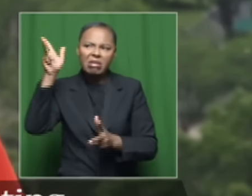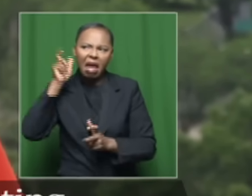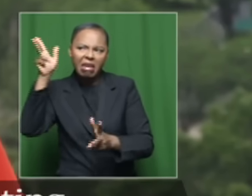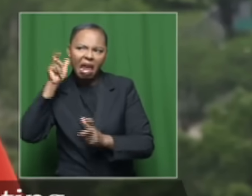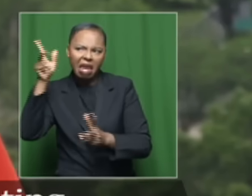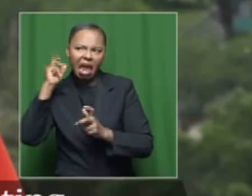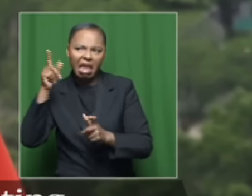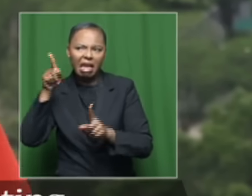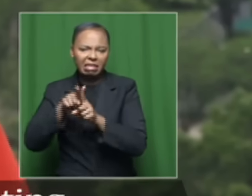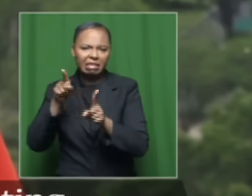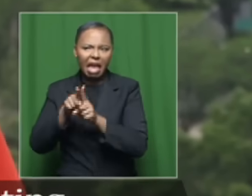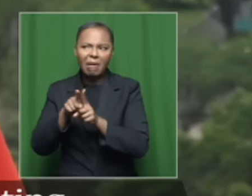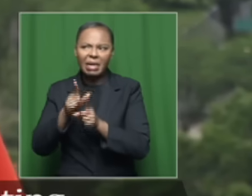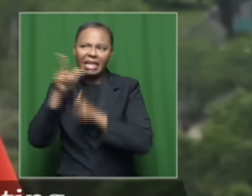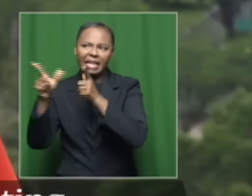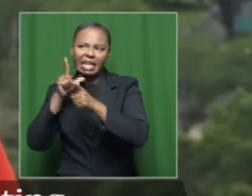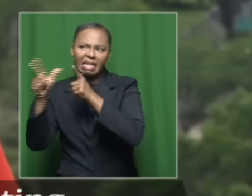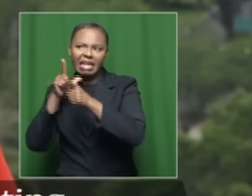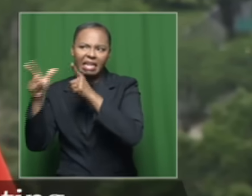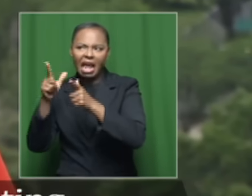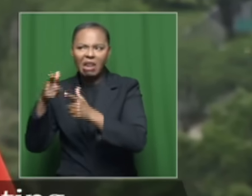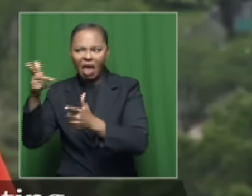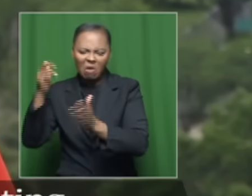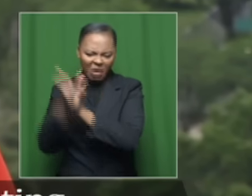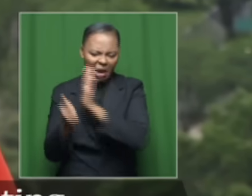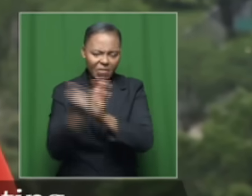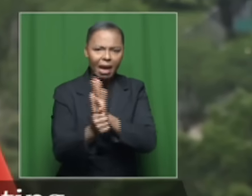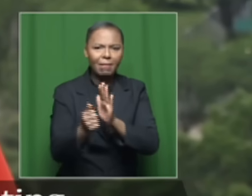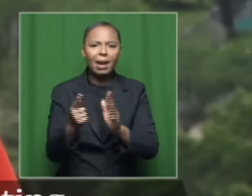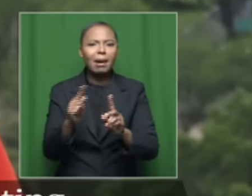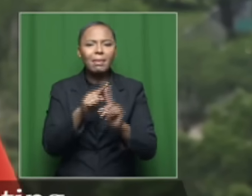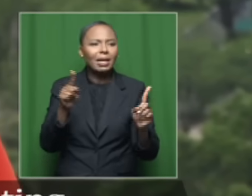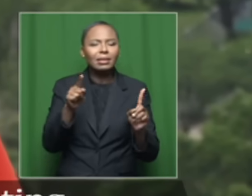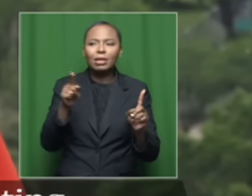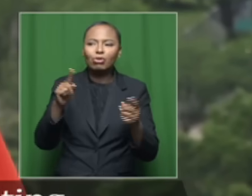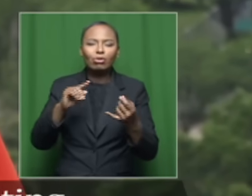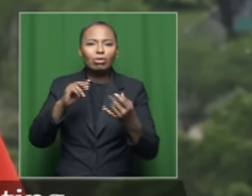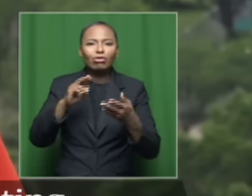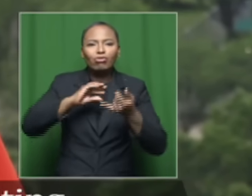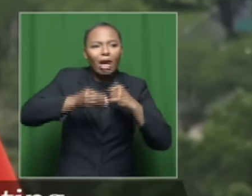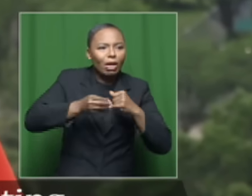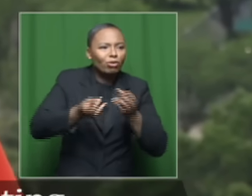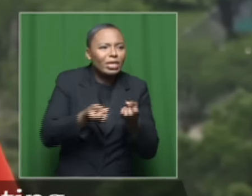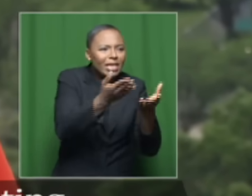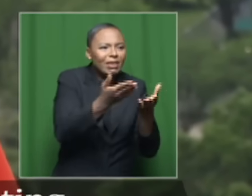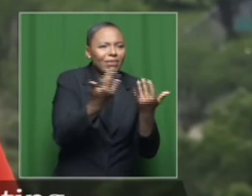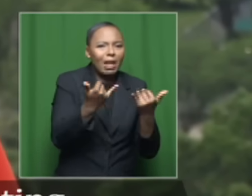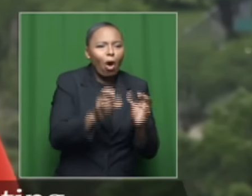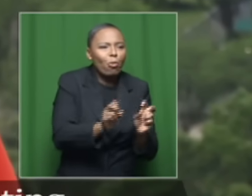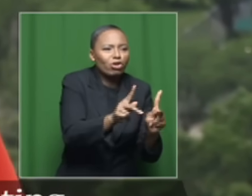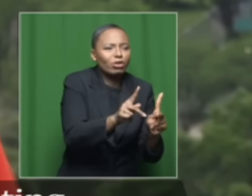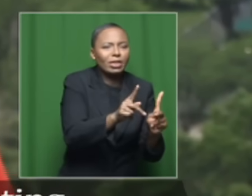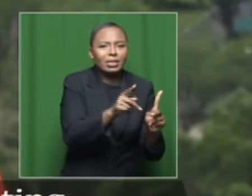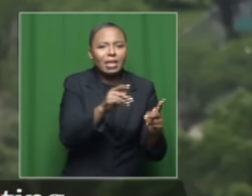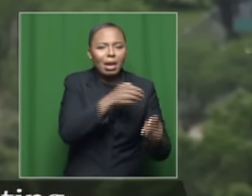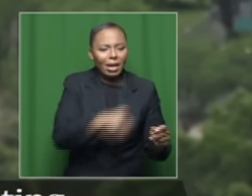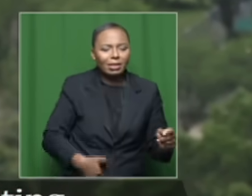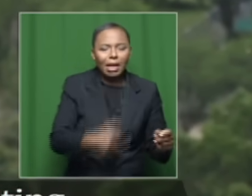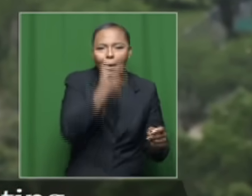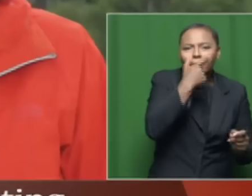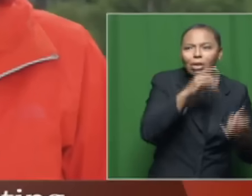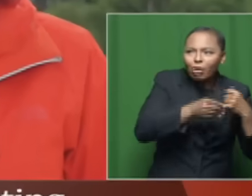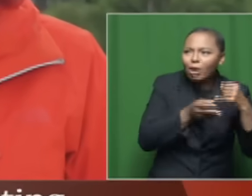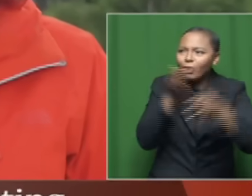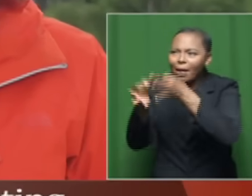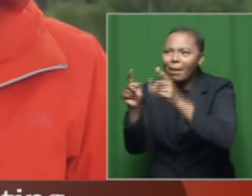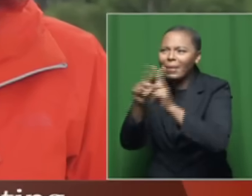and been told without allowing President Ramaphosa to try to have any comeback on that. And that's the thing,